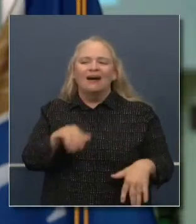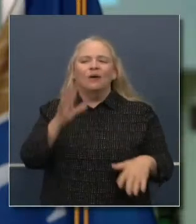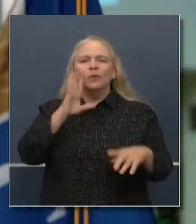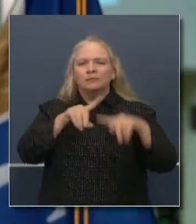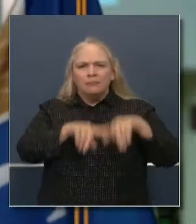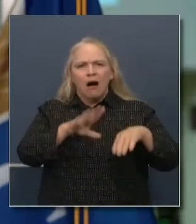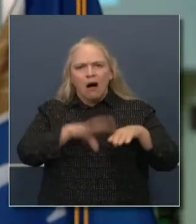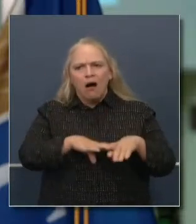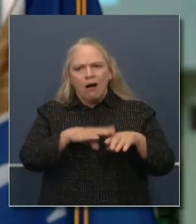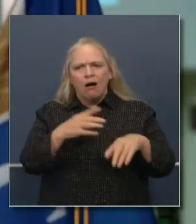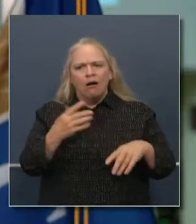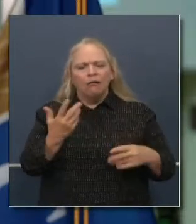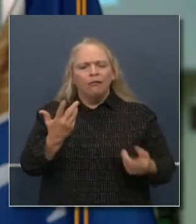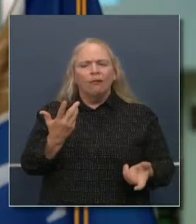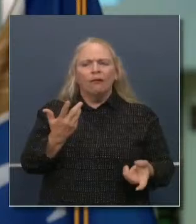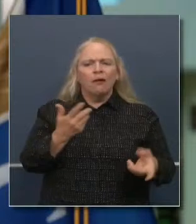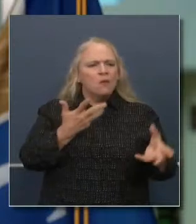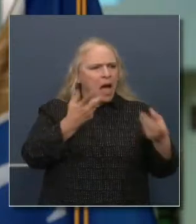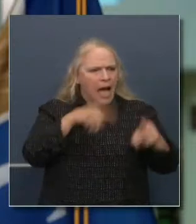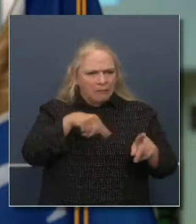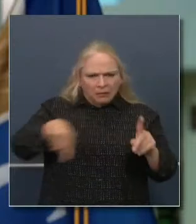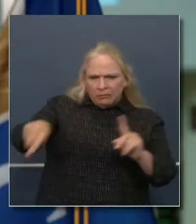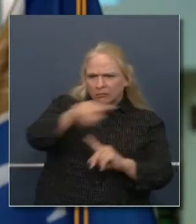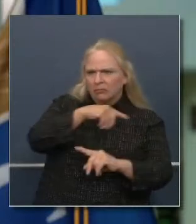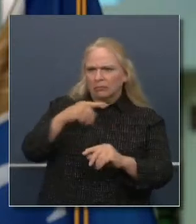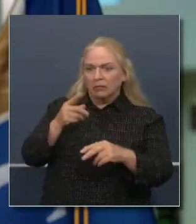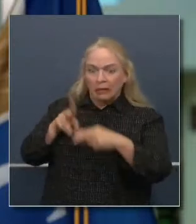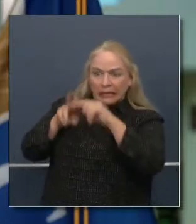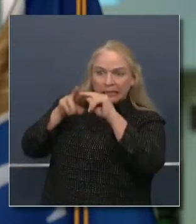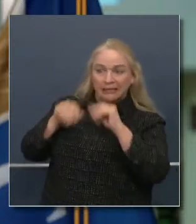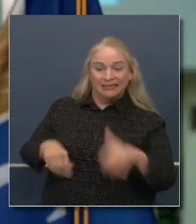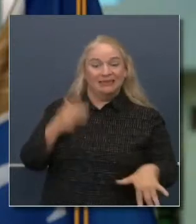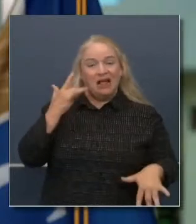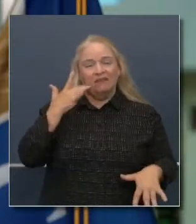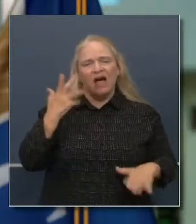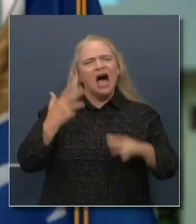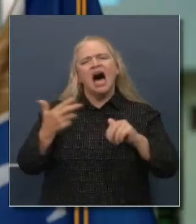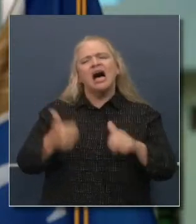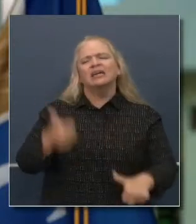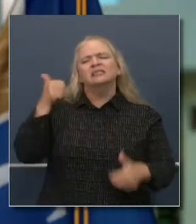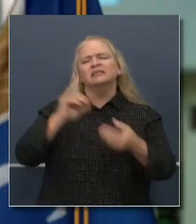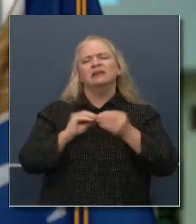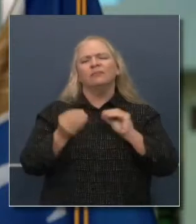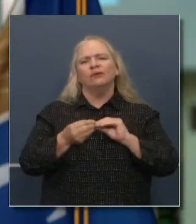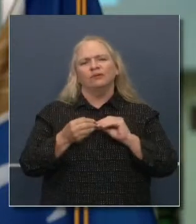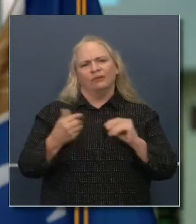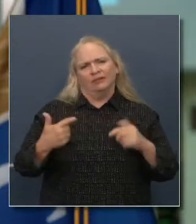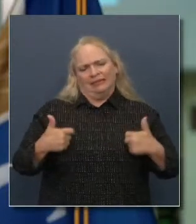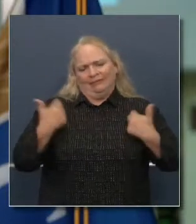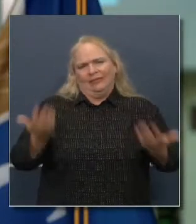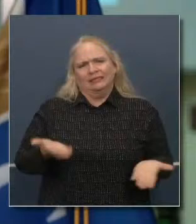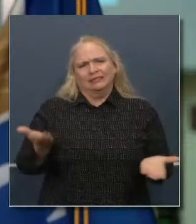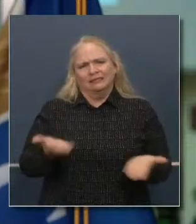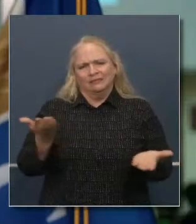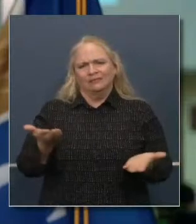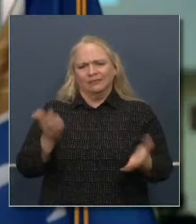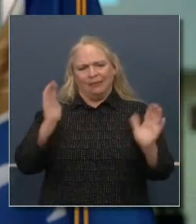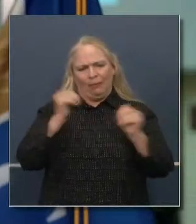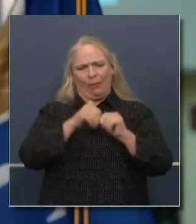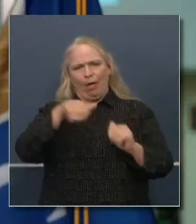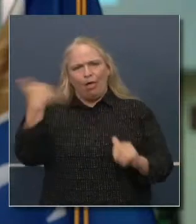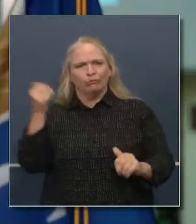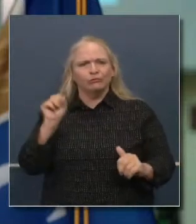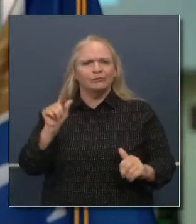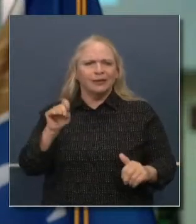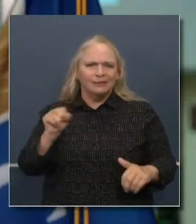throughout the nation's most populous state as they present themselves, as those trend lines become points of